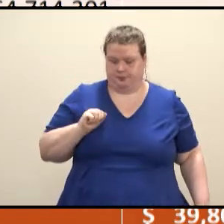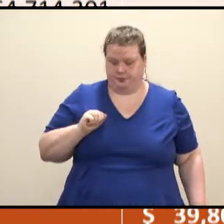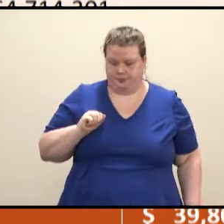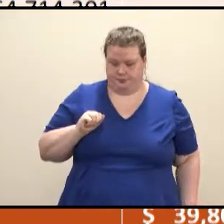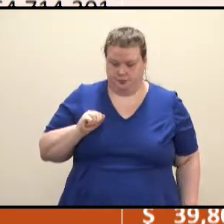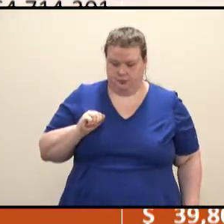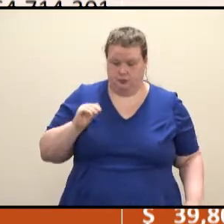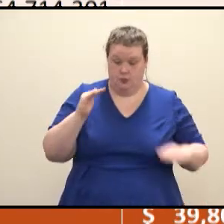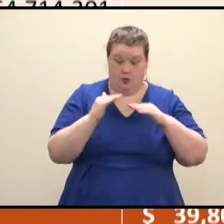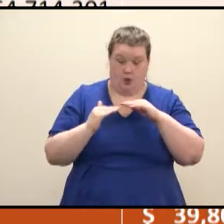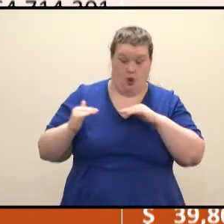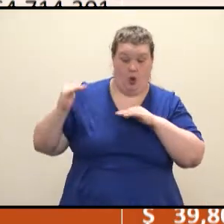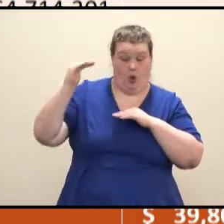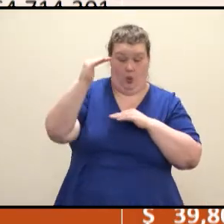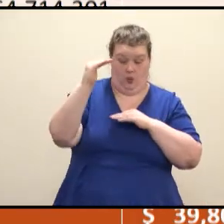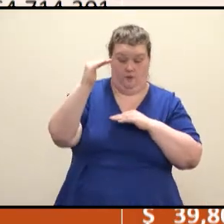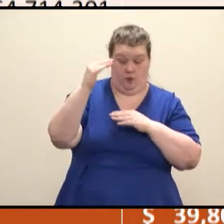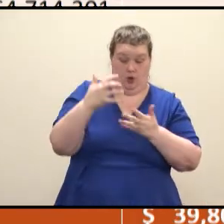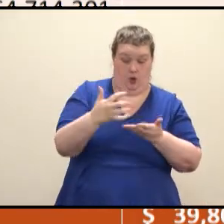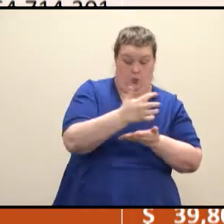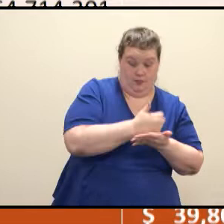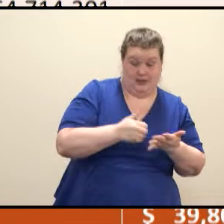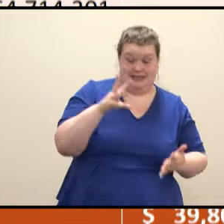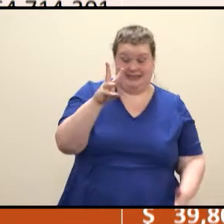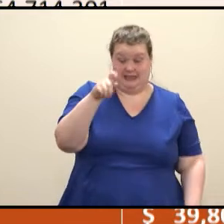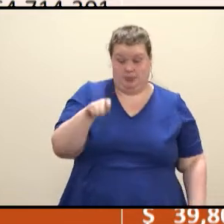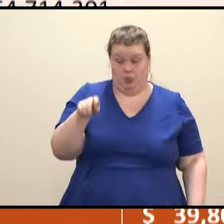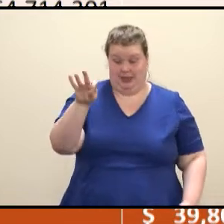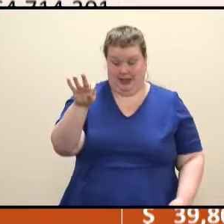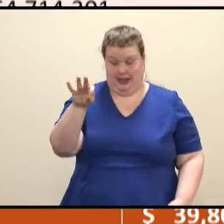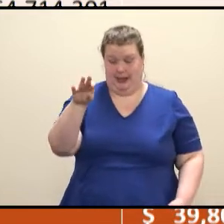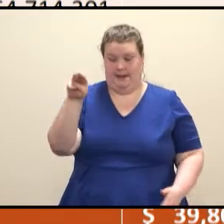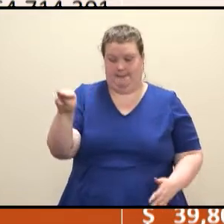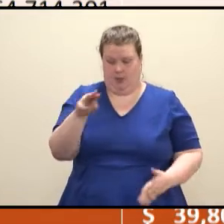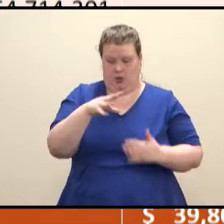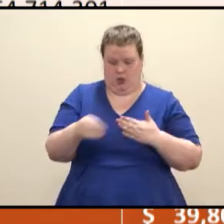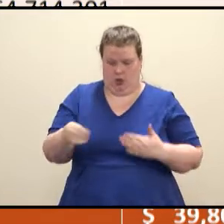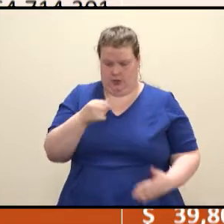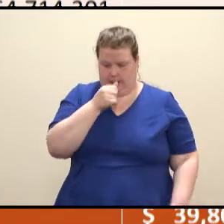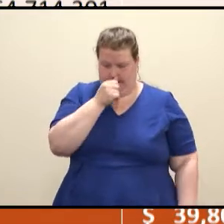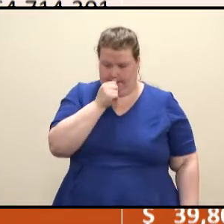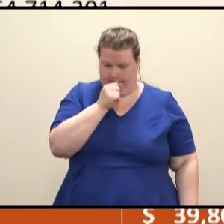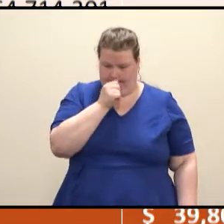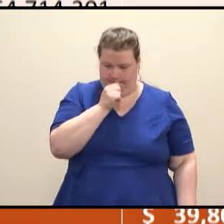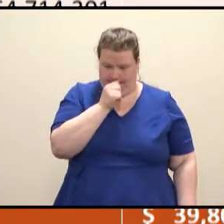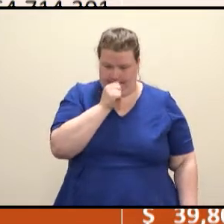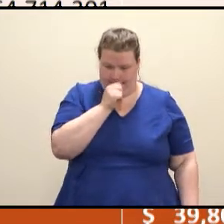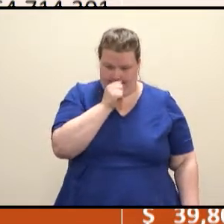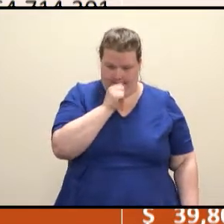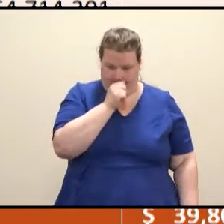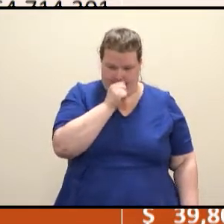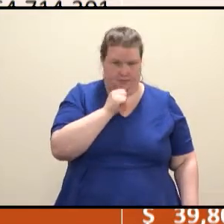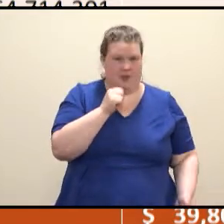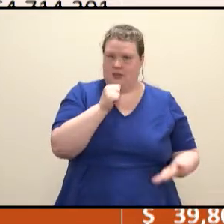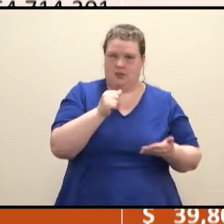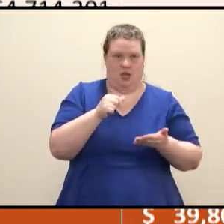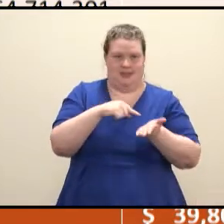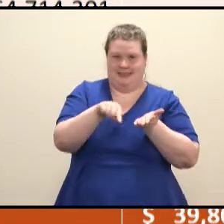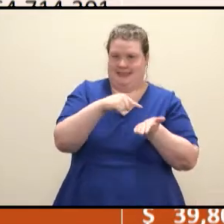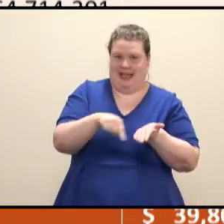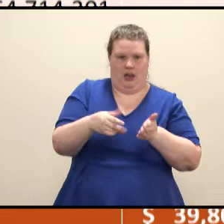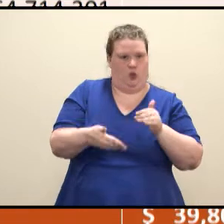over our revenues by $6.9 million. That's without salary increases. That's just base